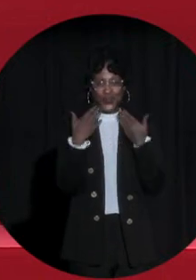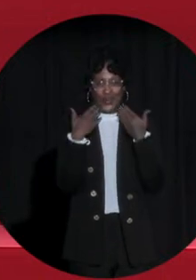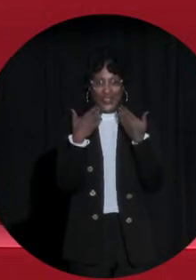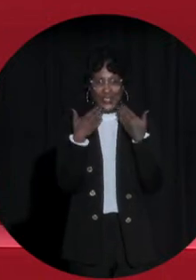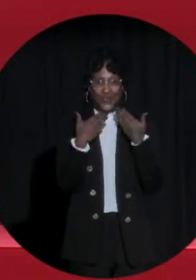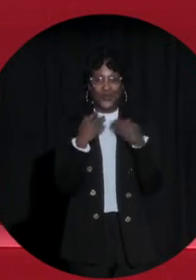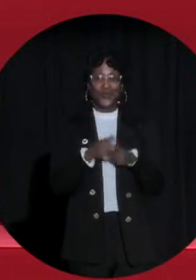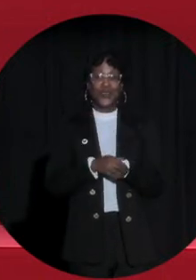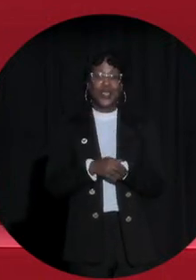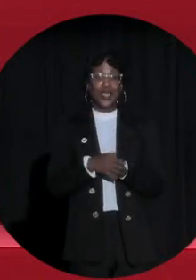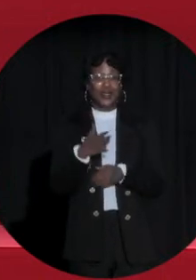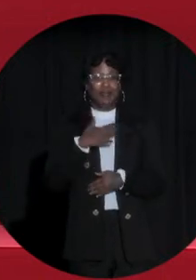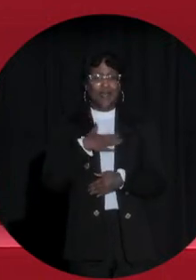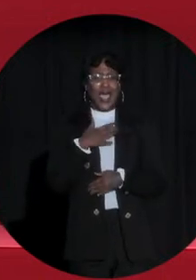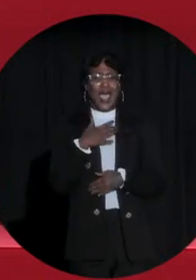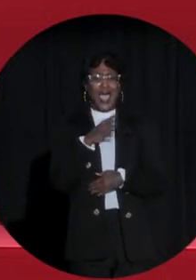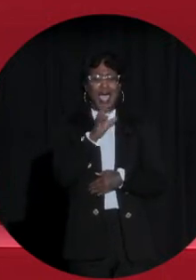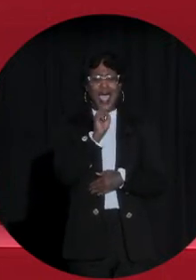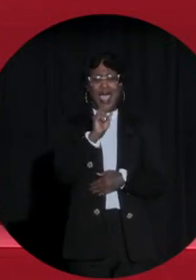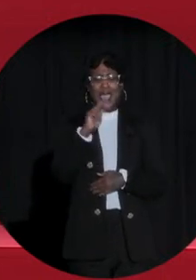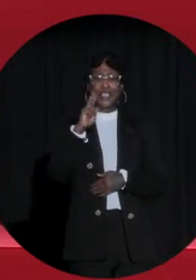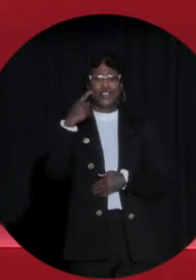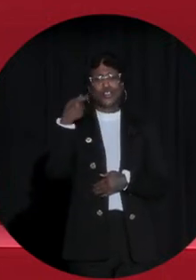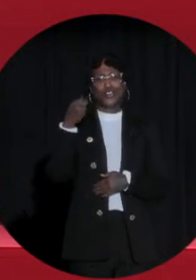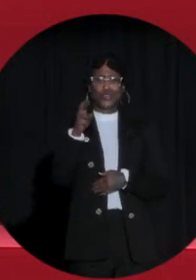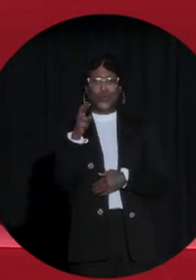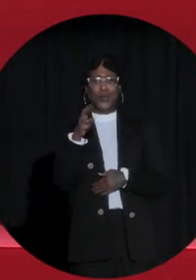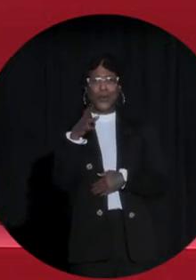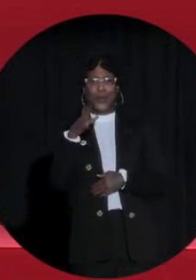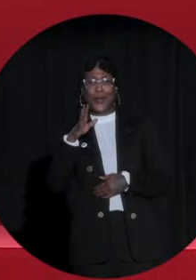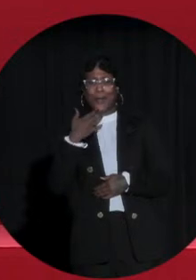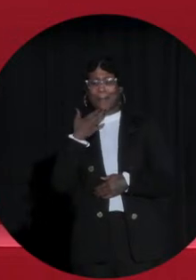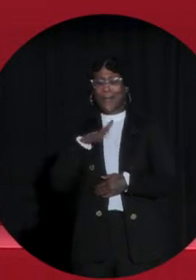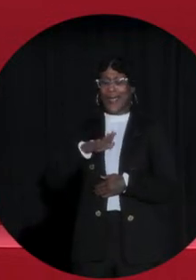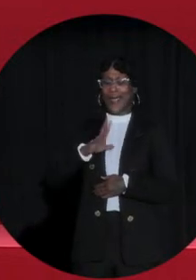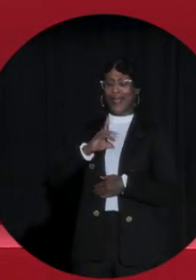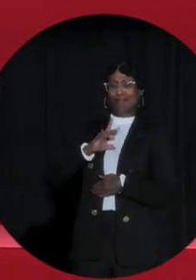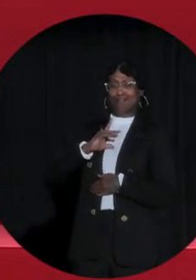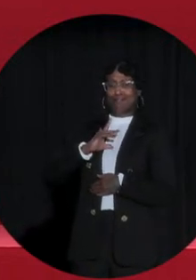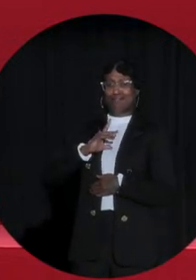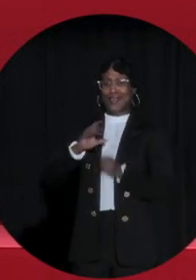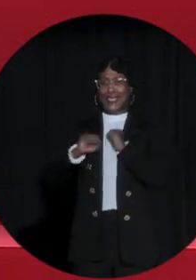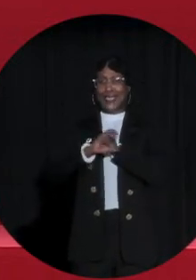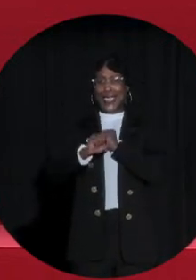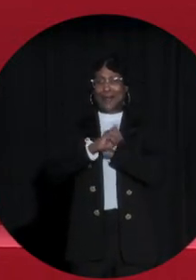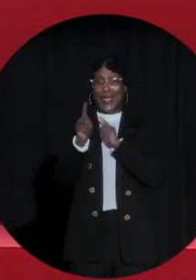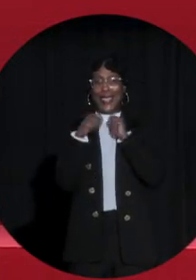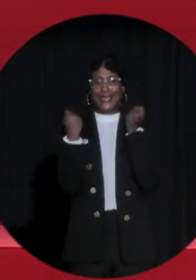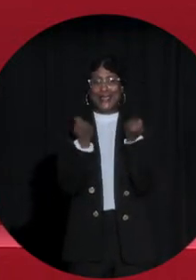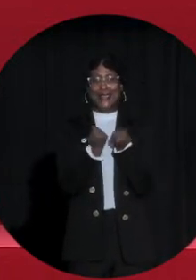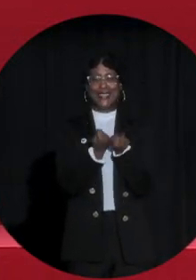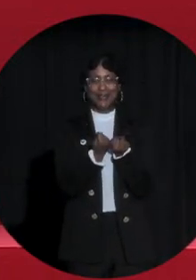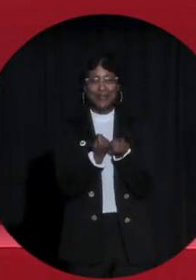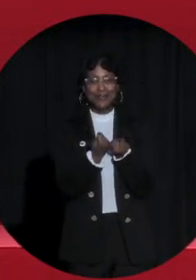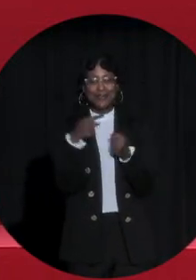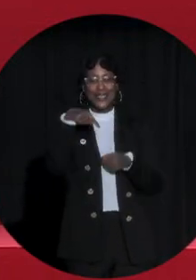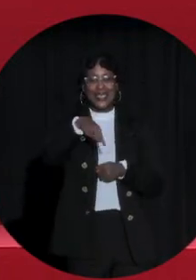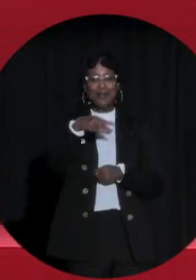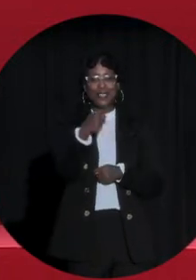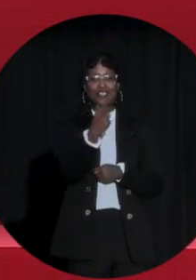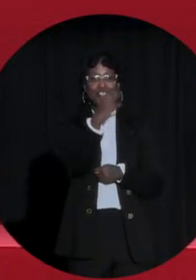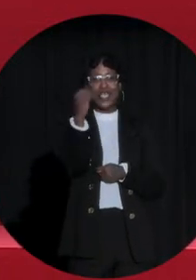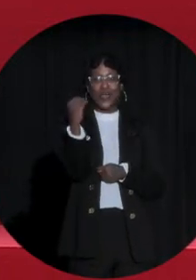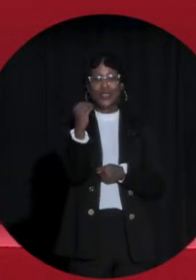To my super bad campaign team and the people of Prince George's County, to everyone who wanted to